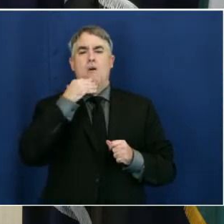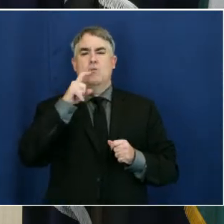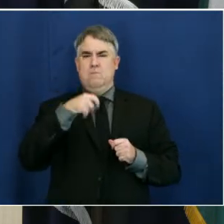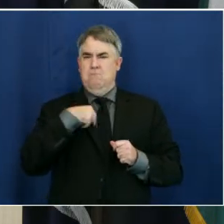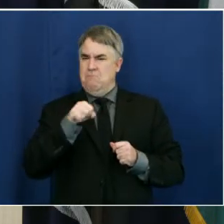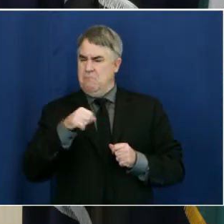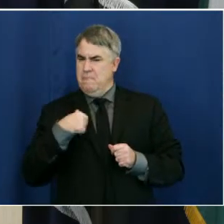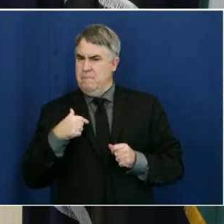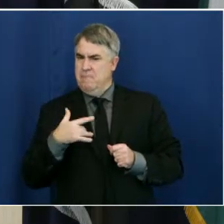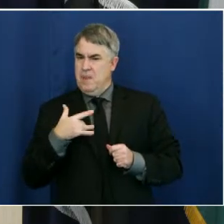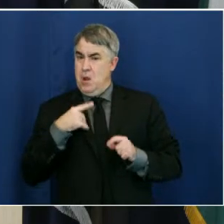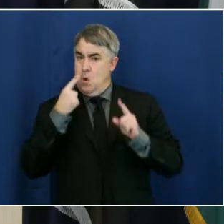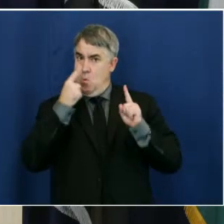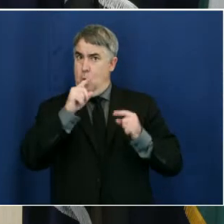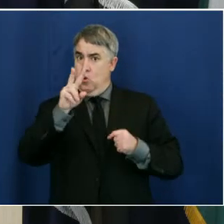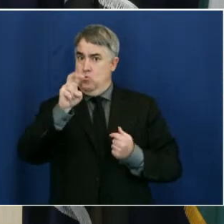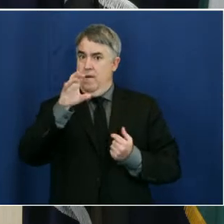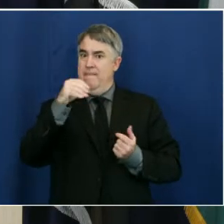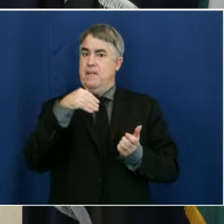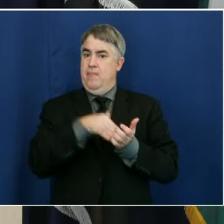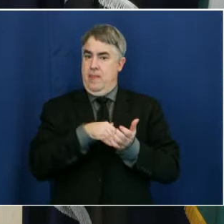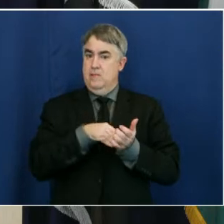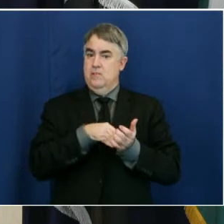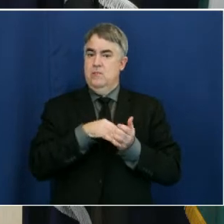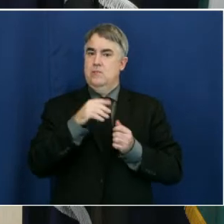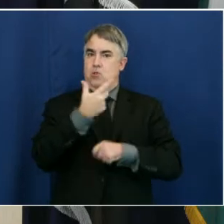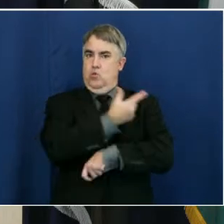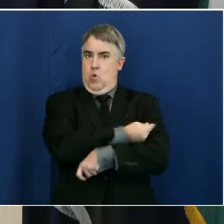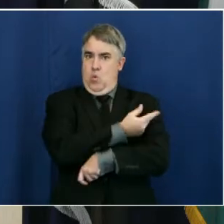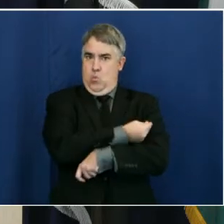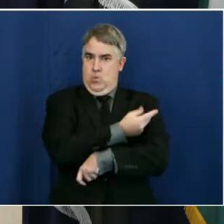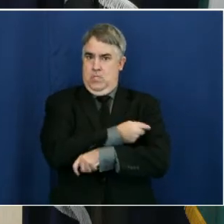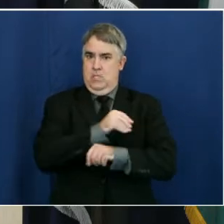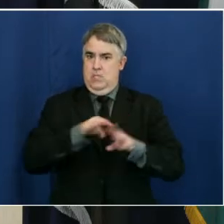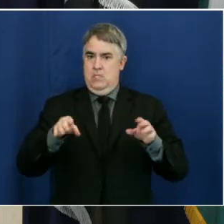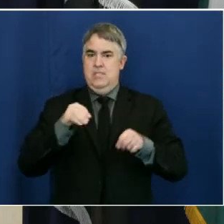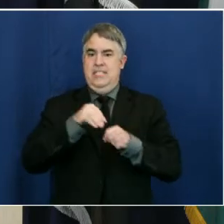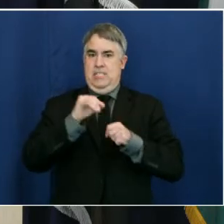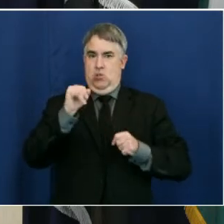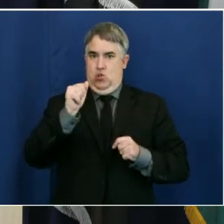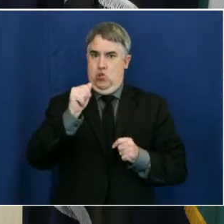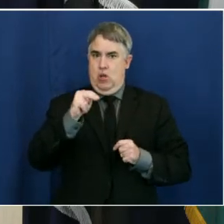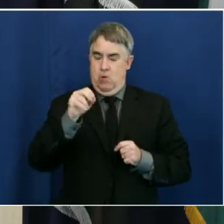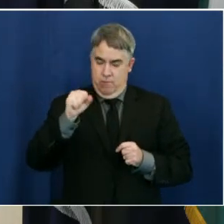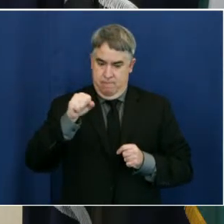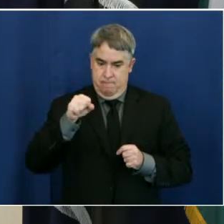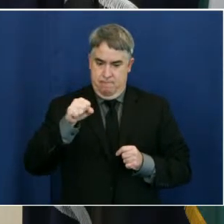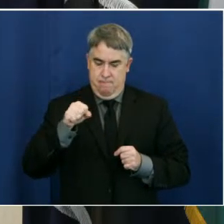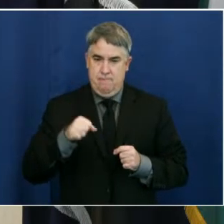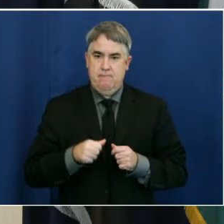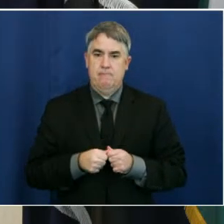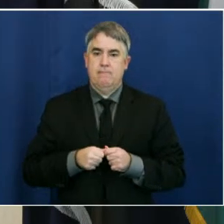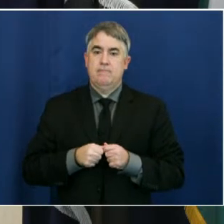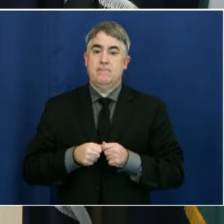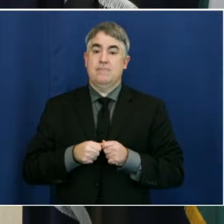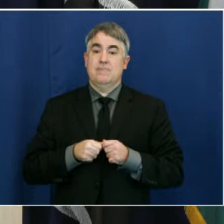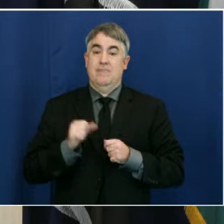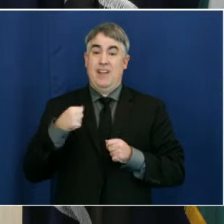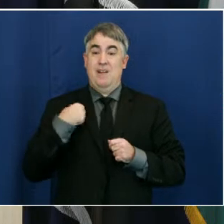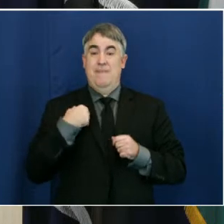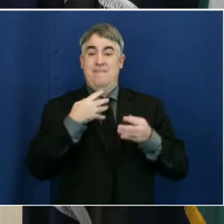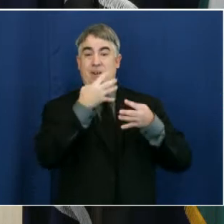administer 250,000 dosages in the month of January, and that would be that top number, the